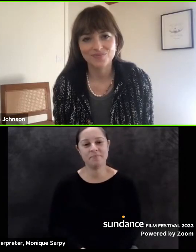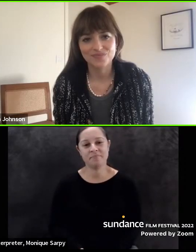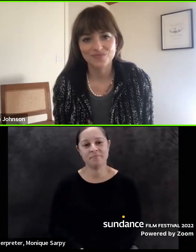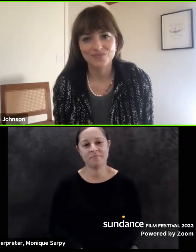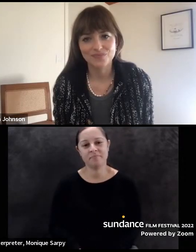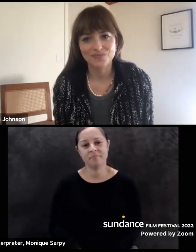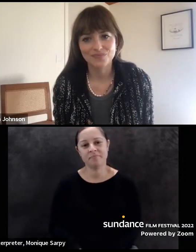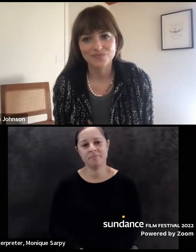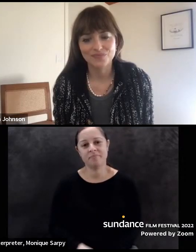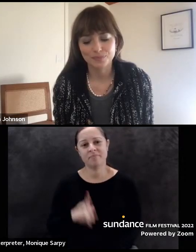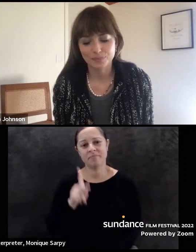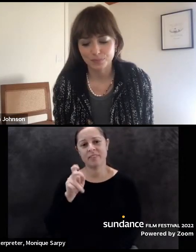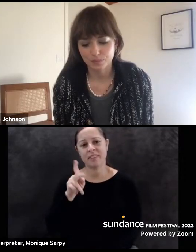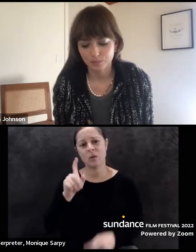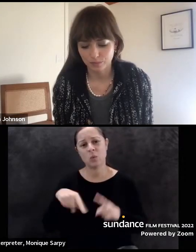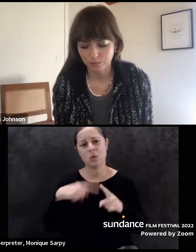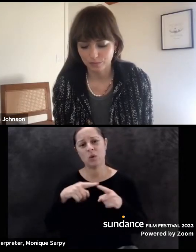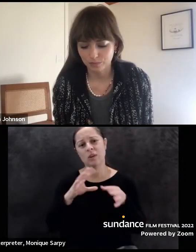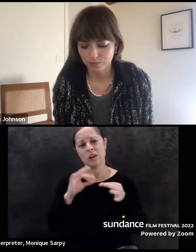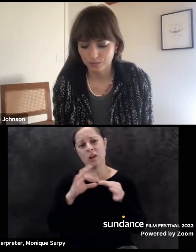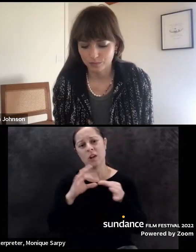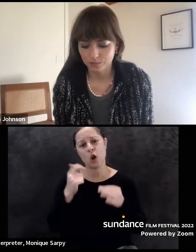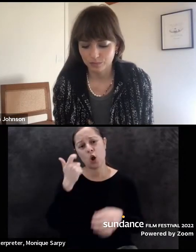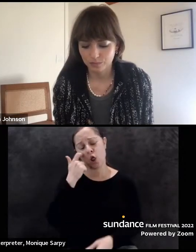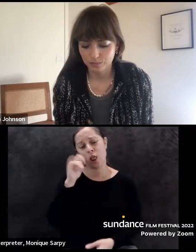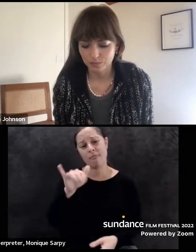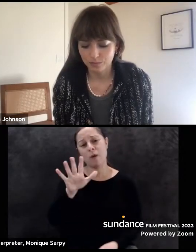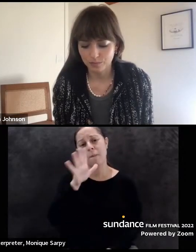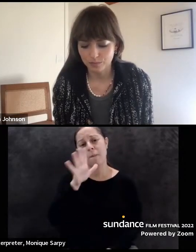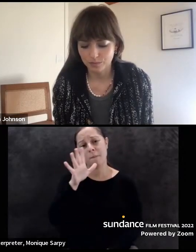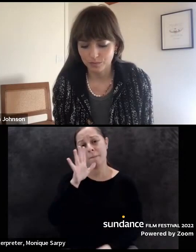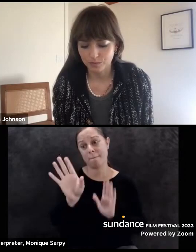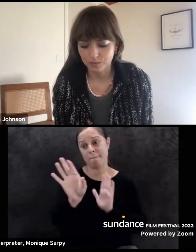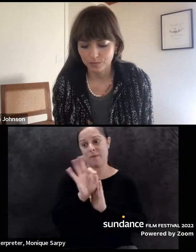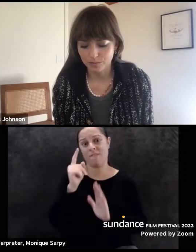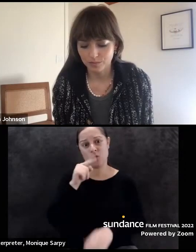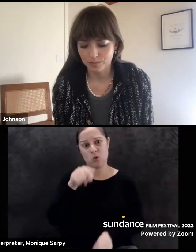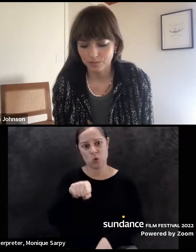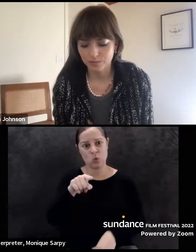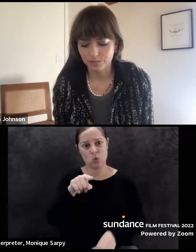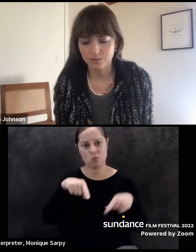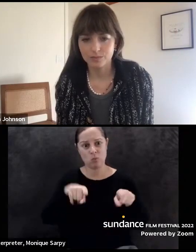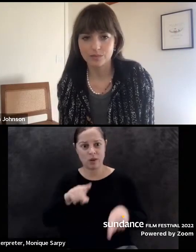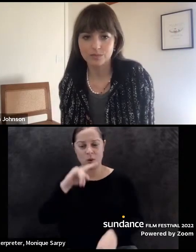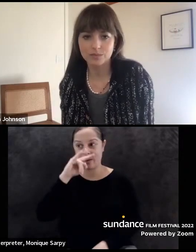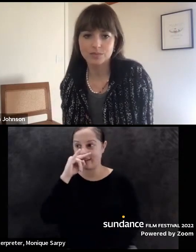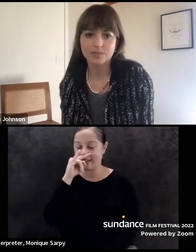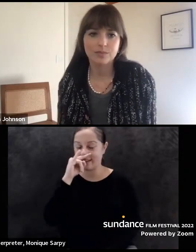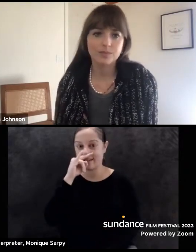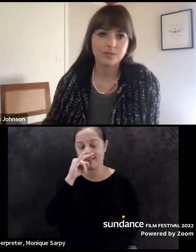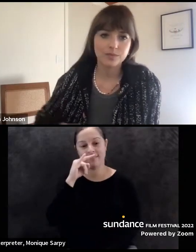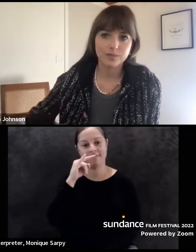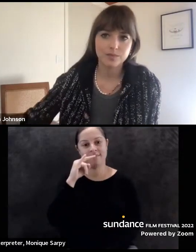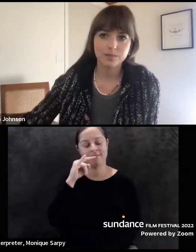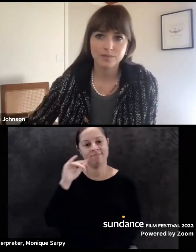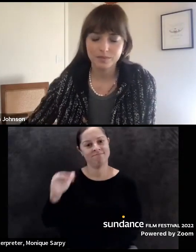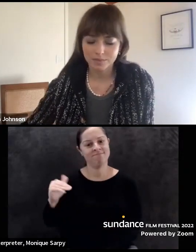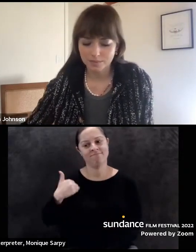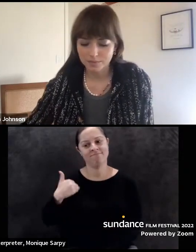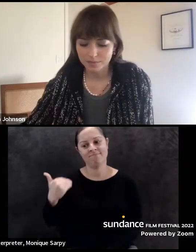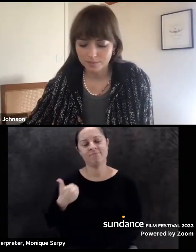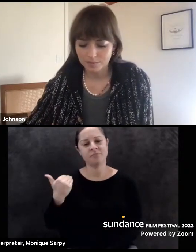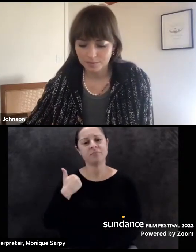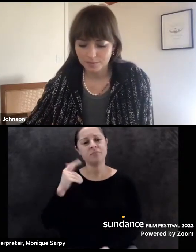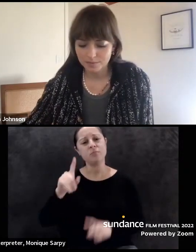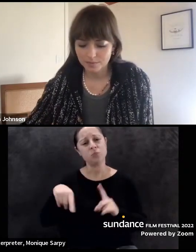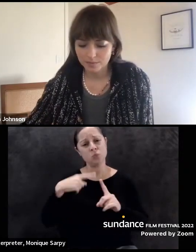Yeah, Keke, when you were talking earlier about the roles that your mom picked for you as a kid, I was curious about when you started